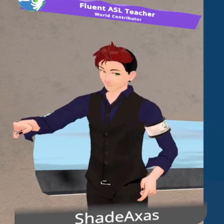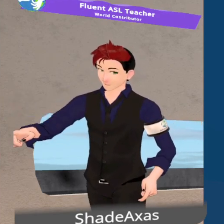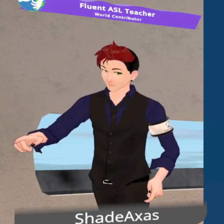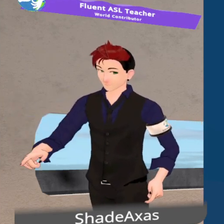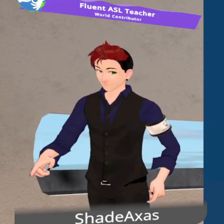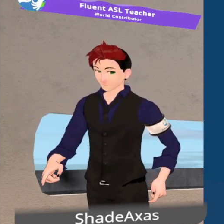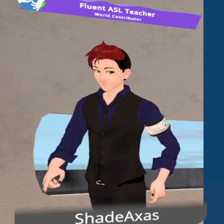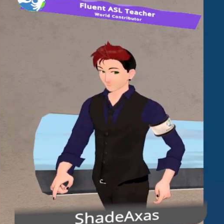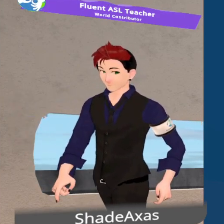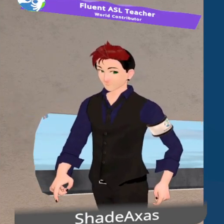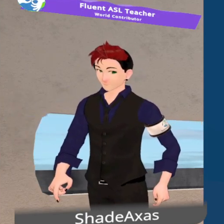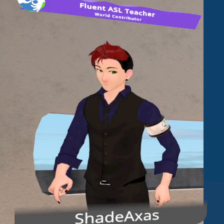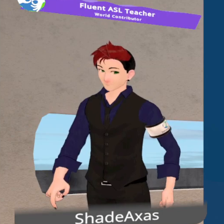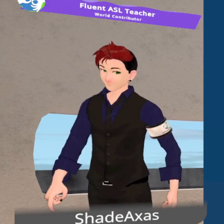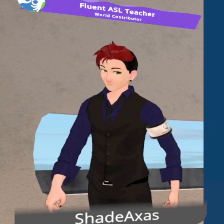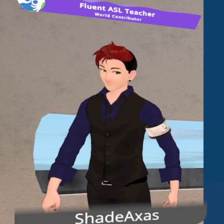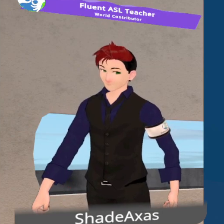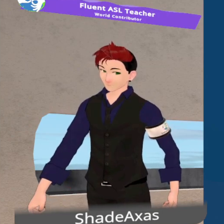T-Moni.